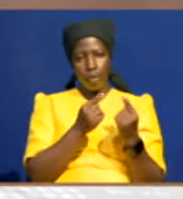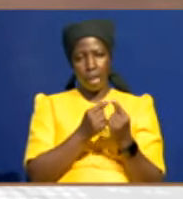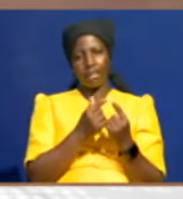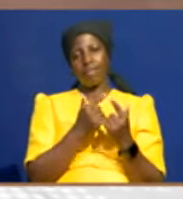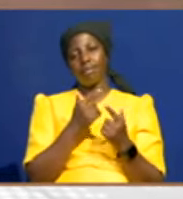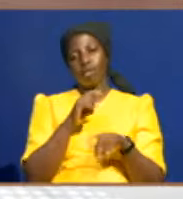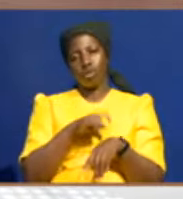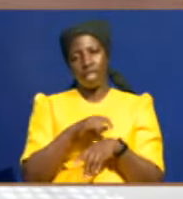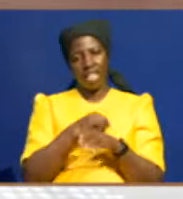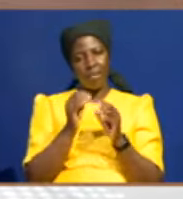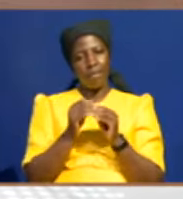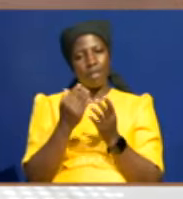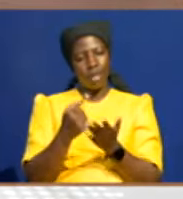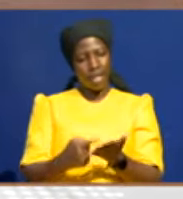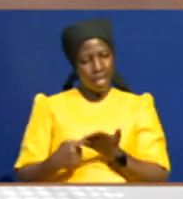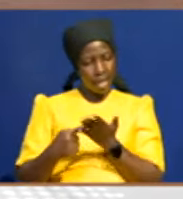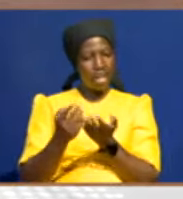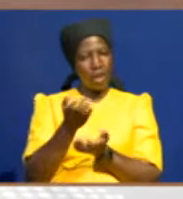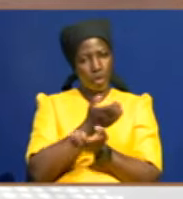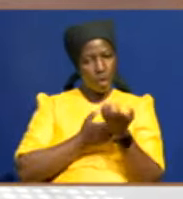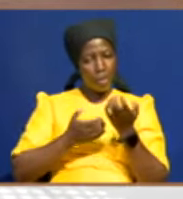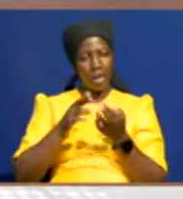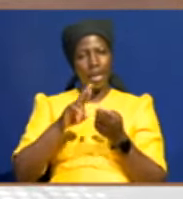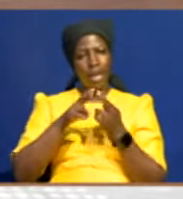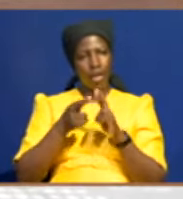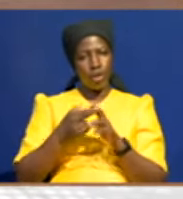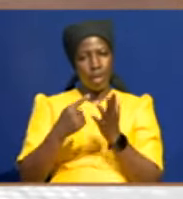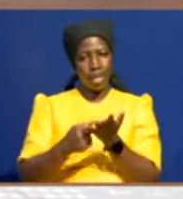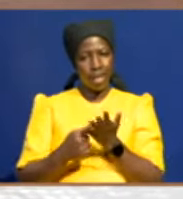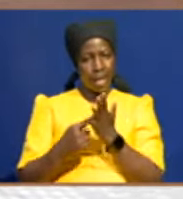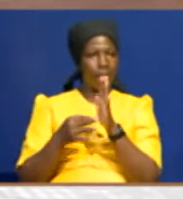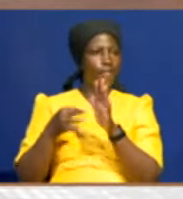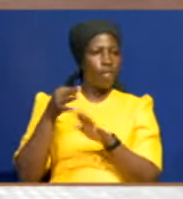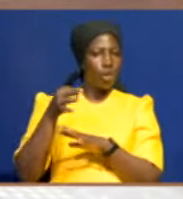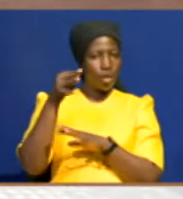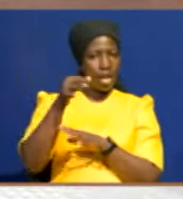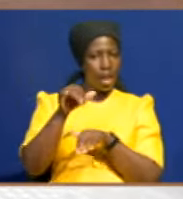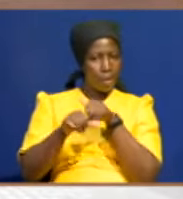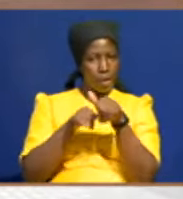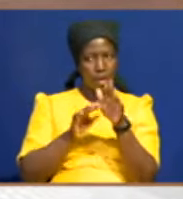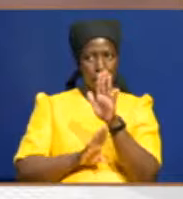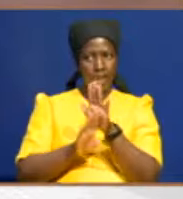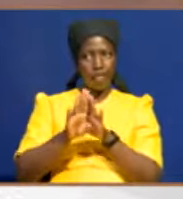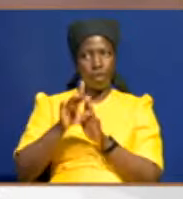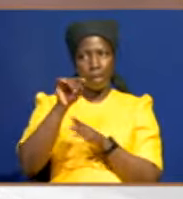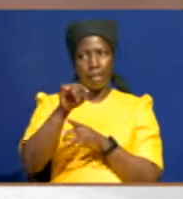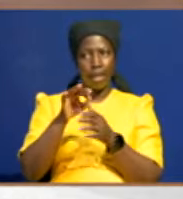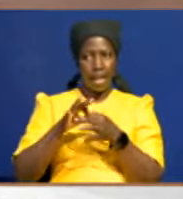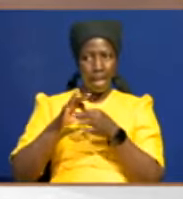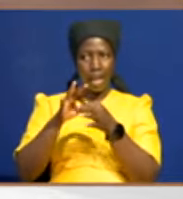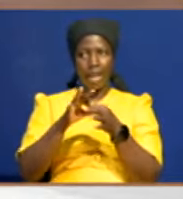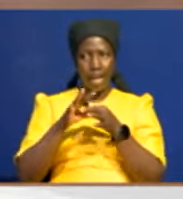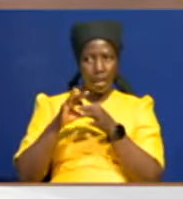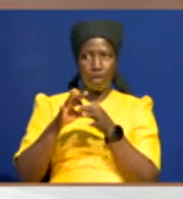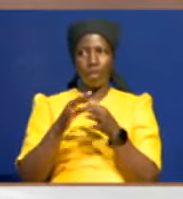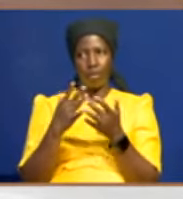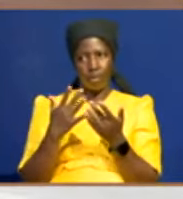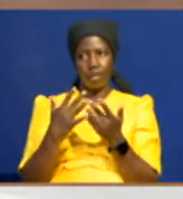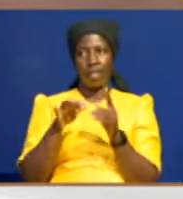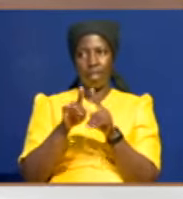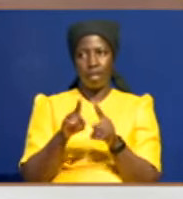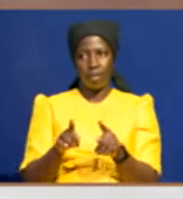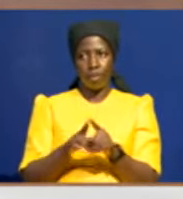economic relations. We discussed the future directions of developing these relations and the perspectives which exist in this